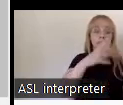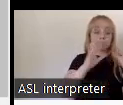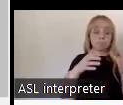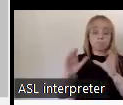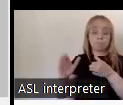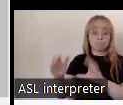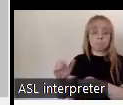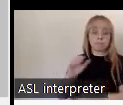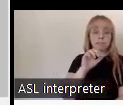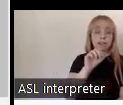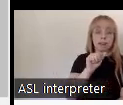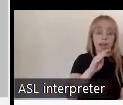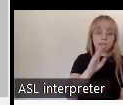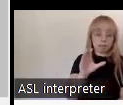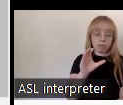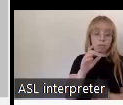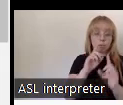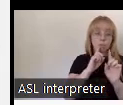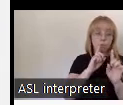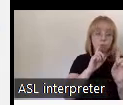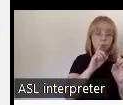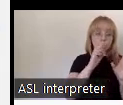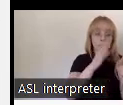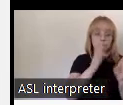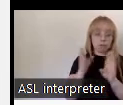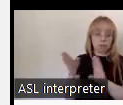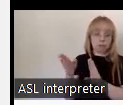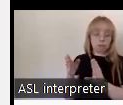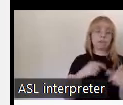categorizes them alphabetically. Let's go back to this path.